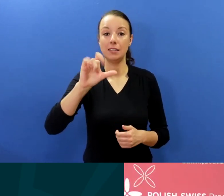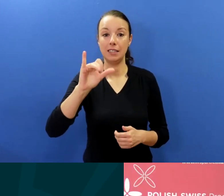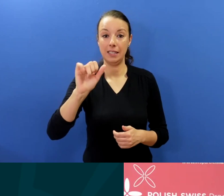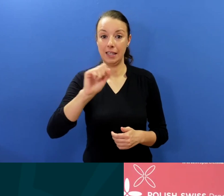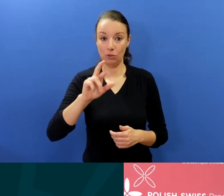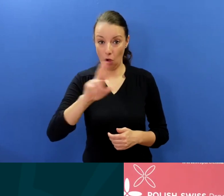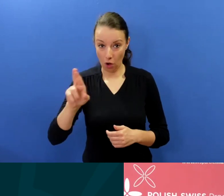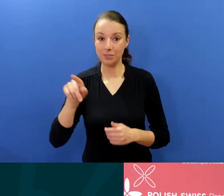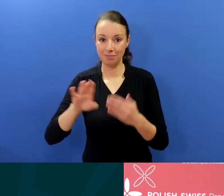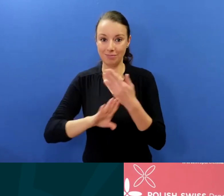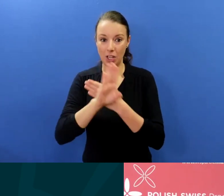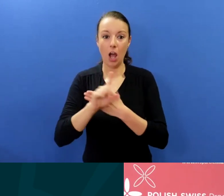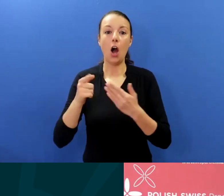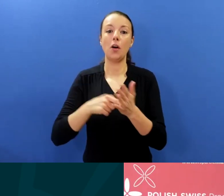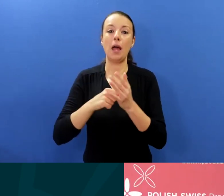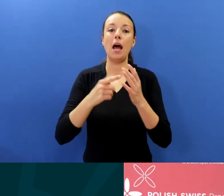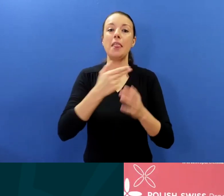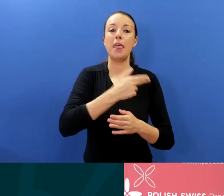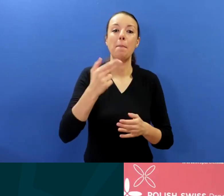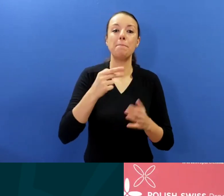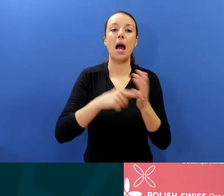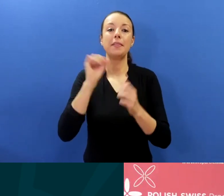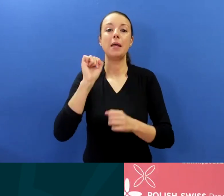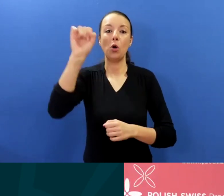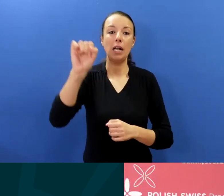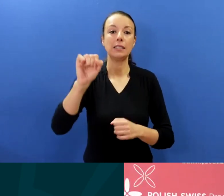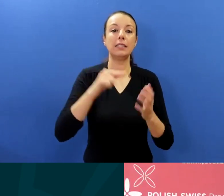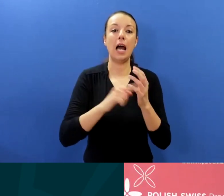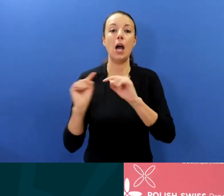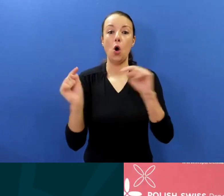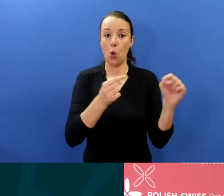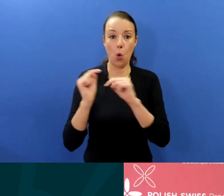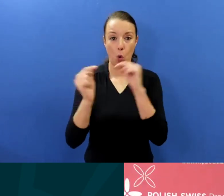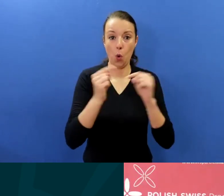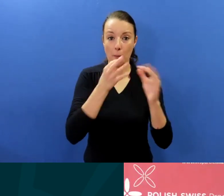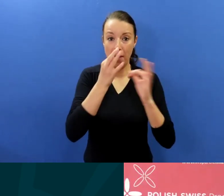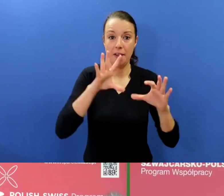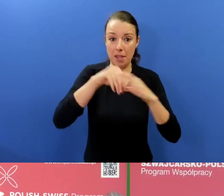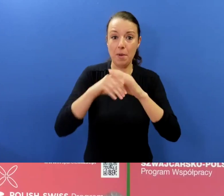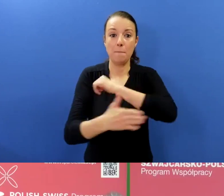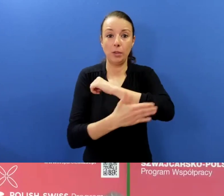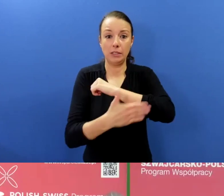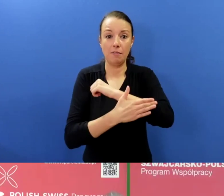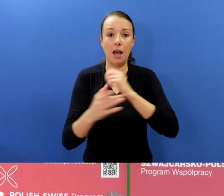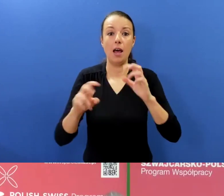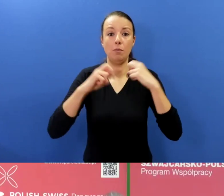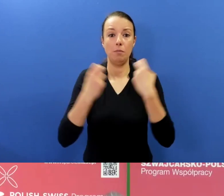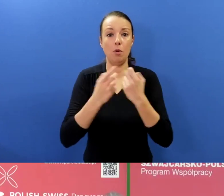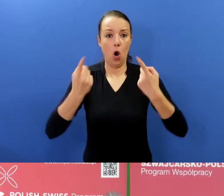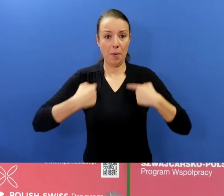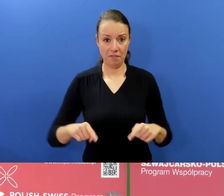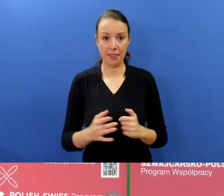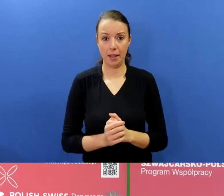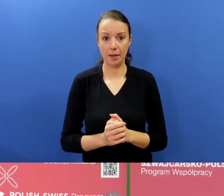Temat demokracja deliberatywna oparta na panelach obywatelskich, czyli tak naprawdę Christiana Missirabu,